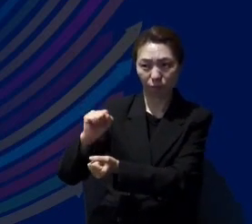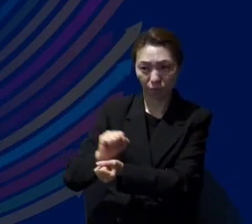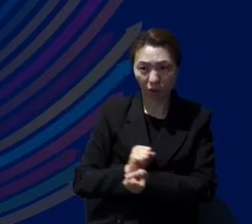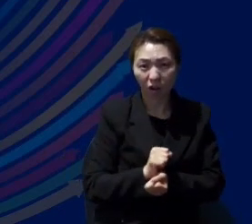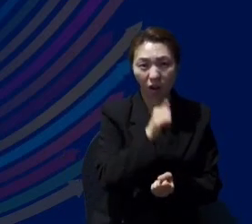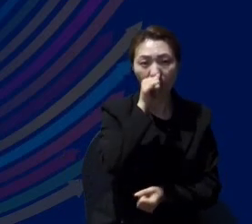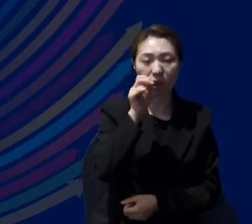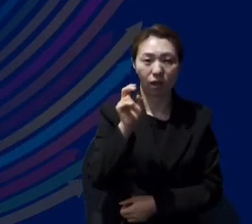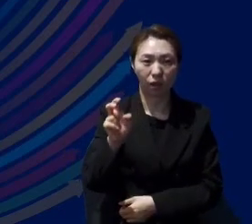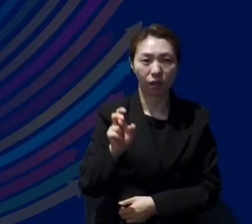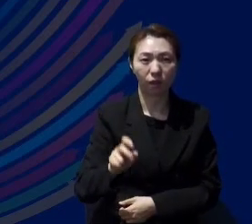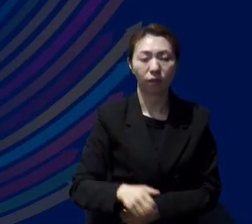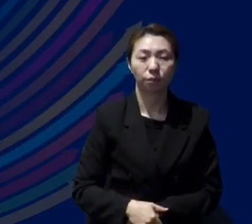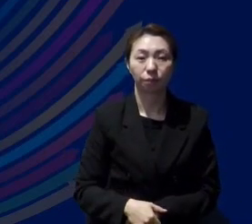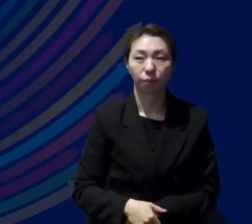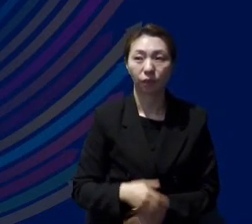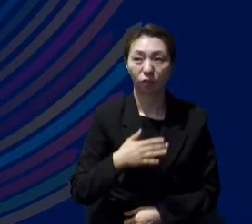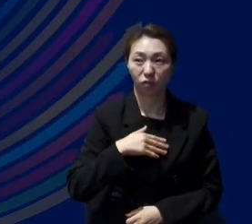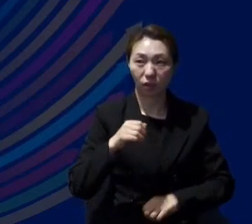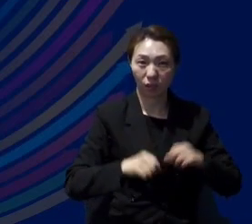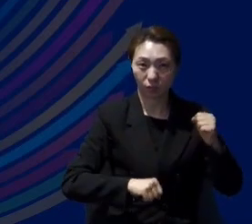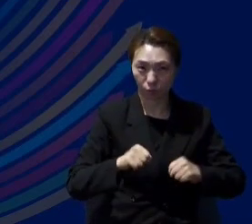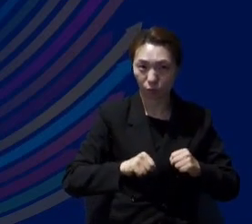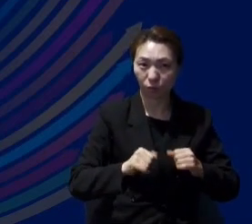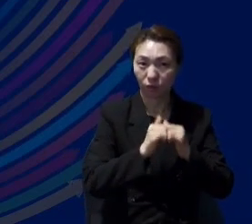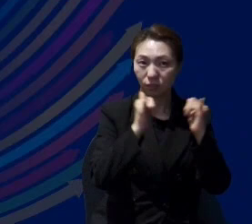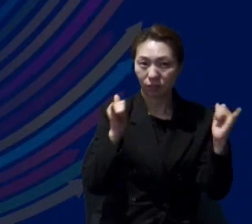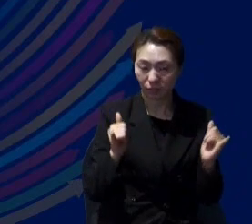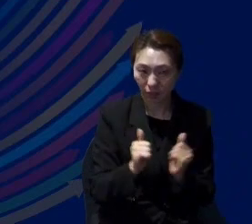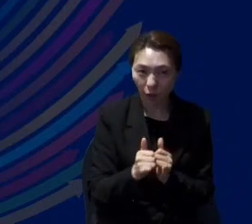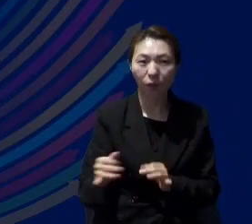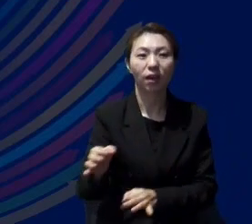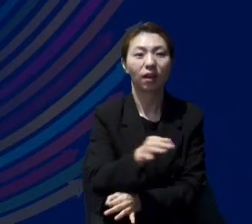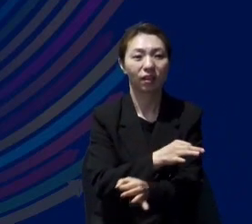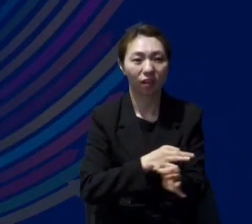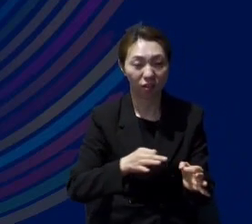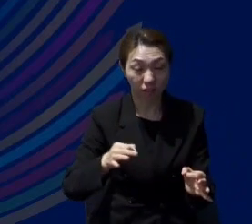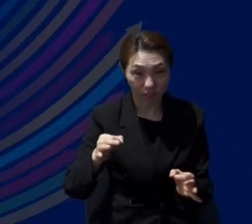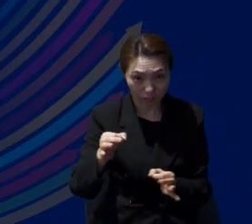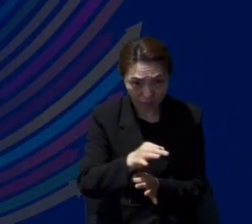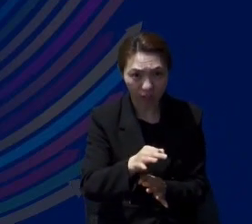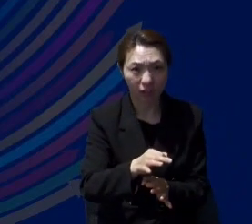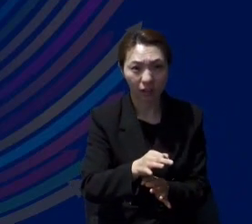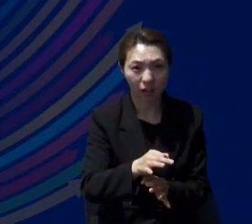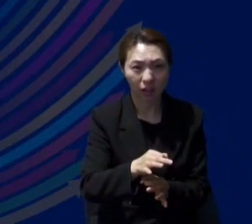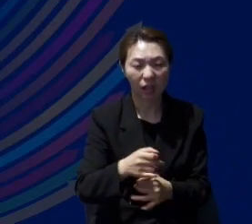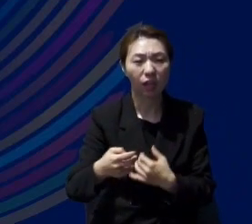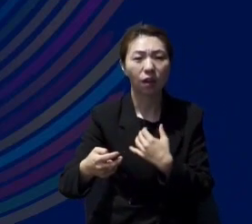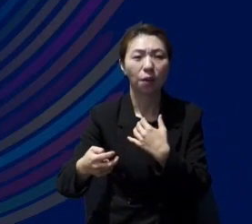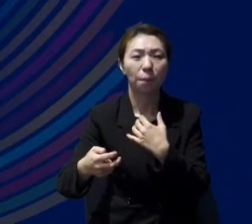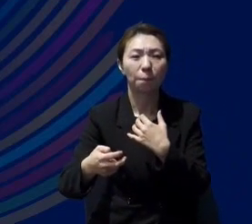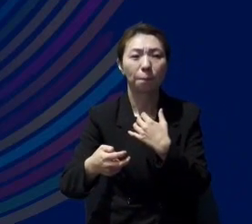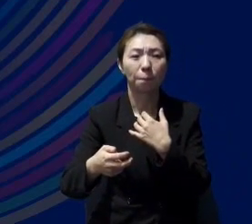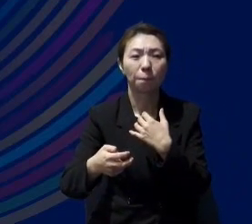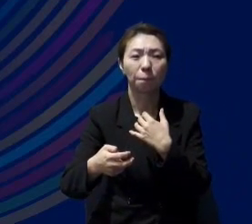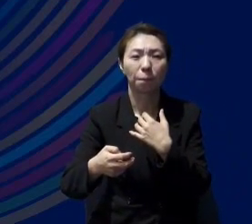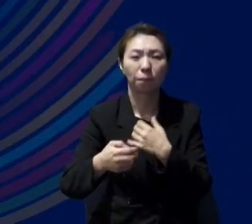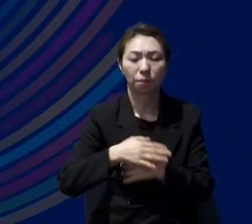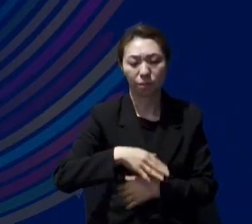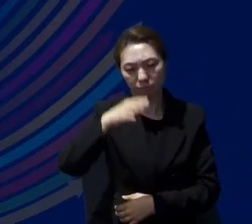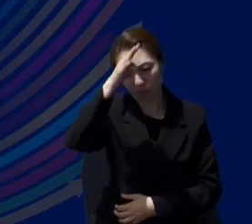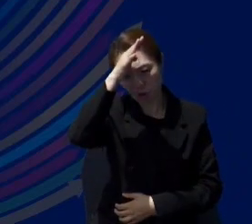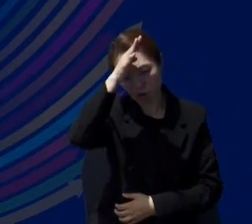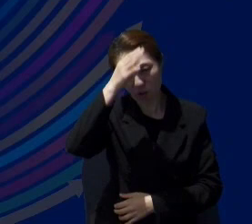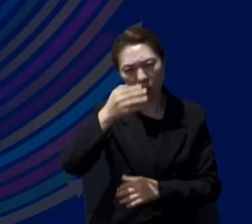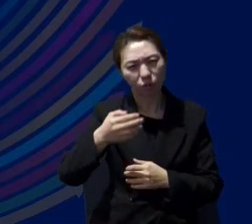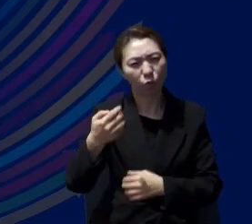So 75% of the determinants of health are outside the medical care complex. And I think this is something very